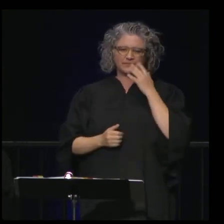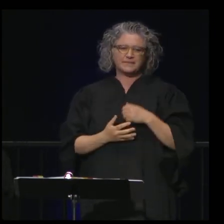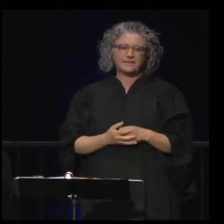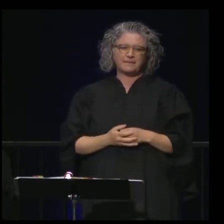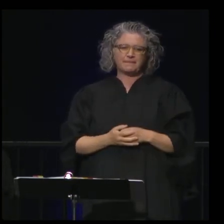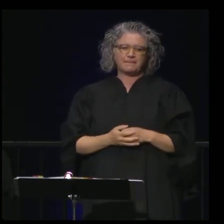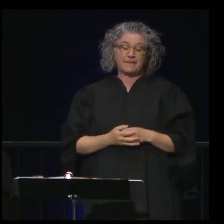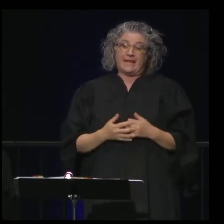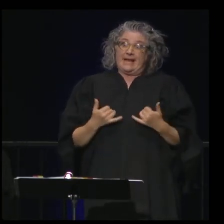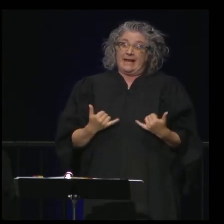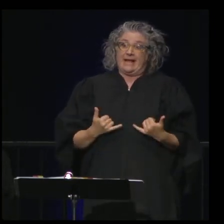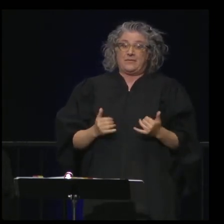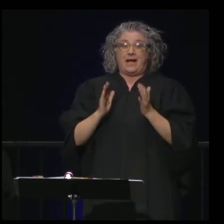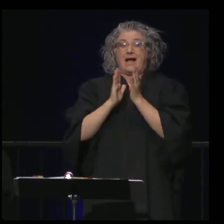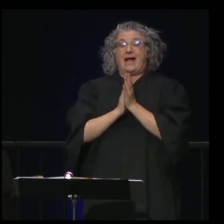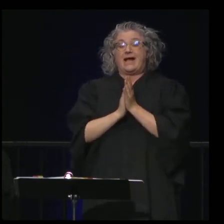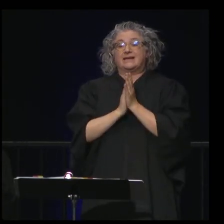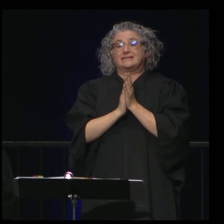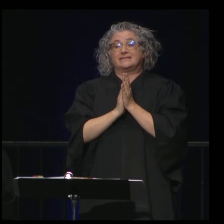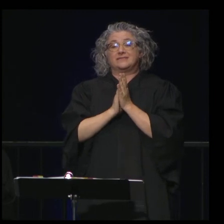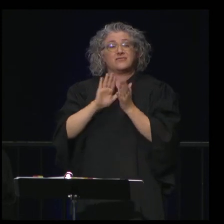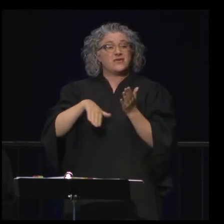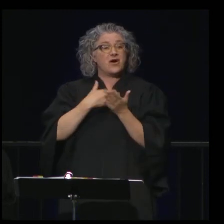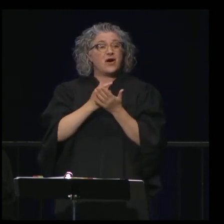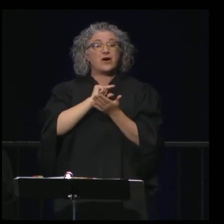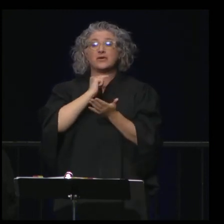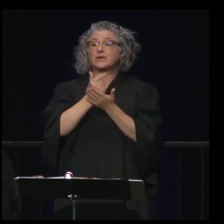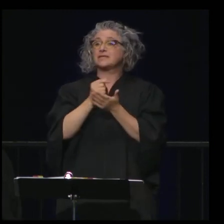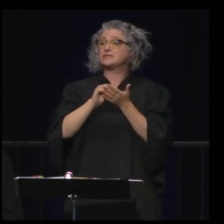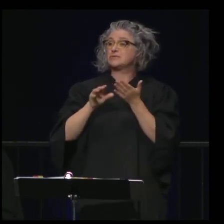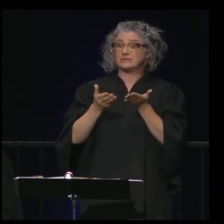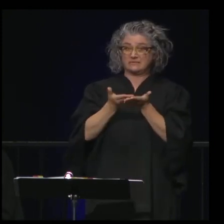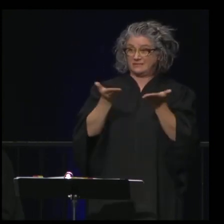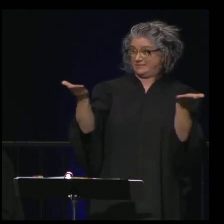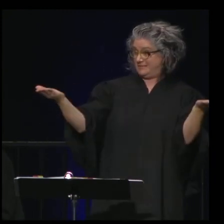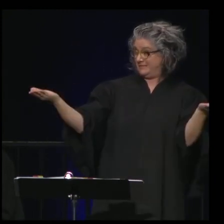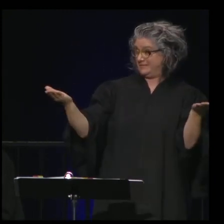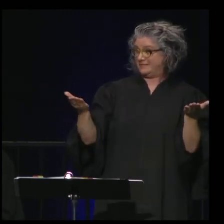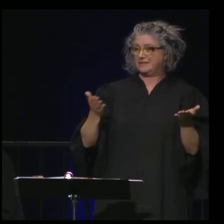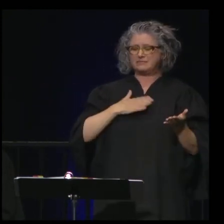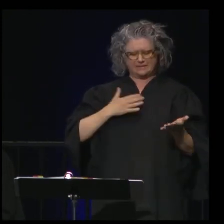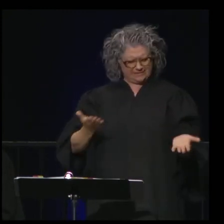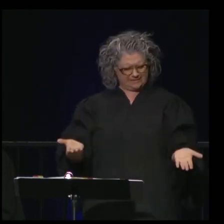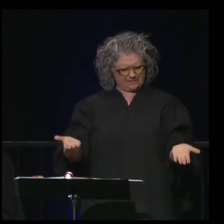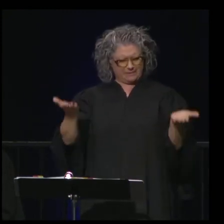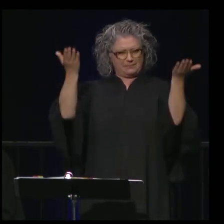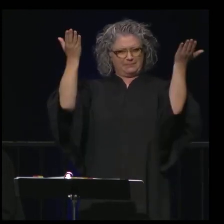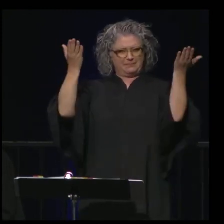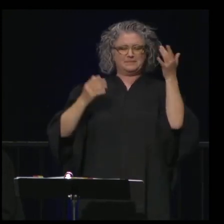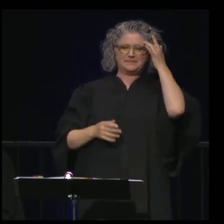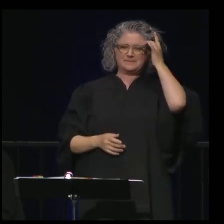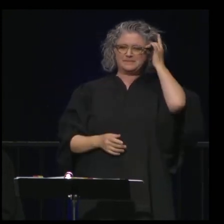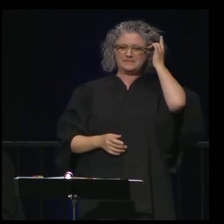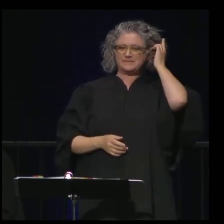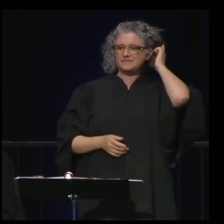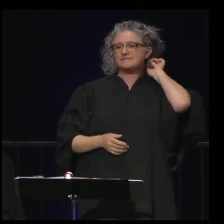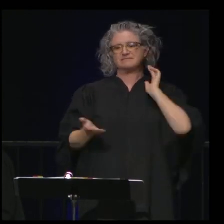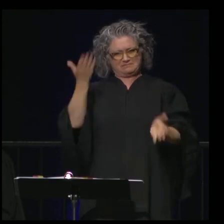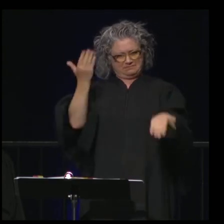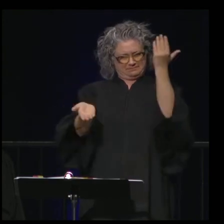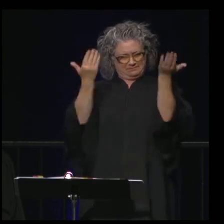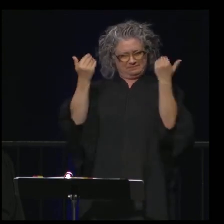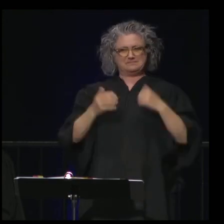I would now like to ask every graduating student here in the hall to please stand up. Stand